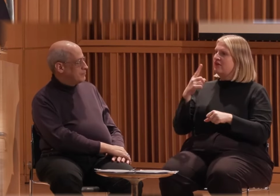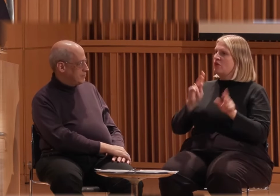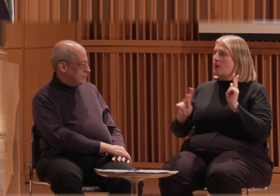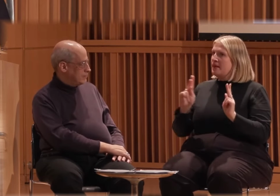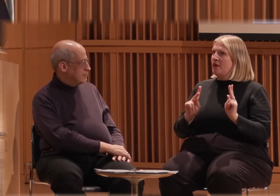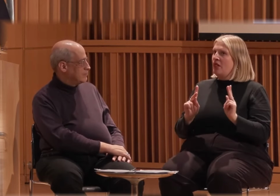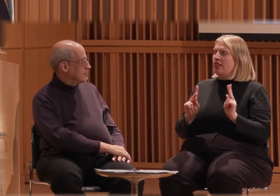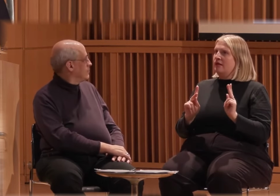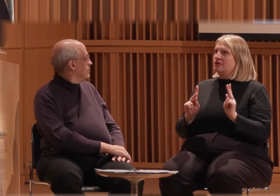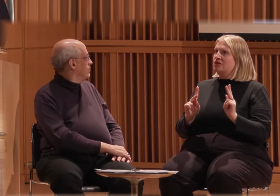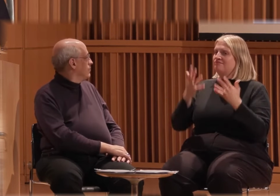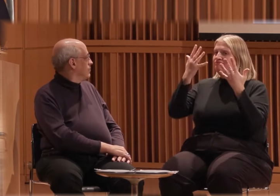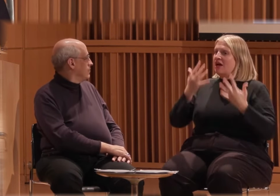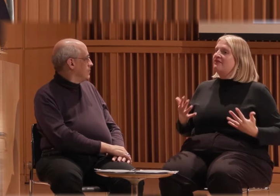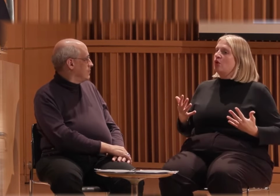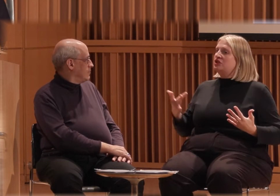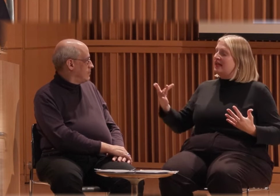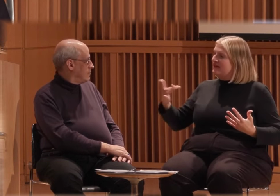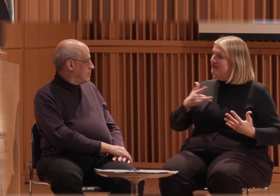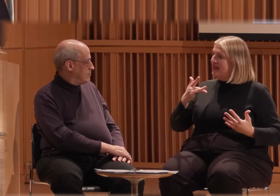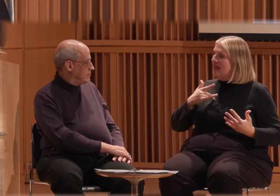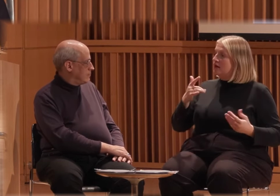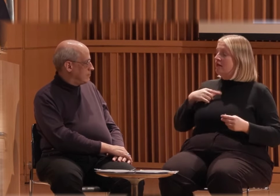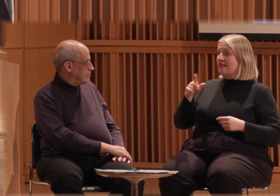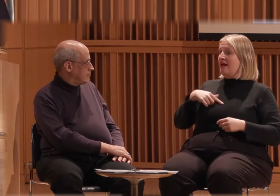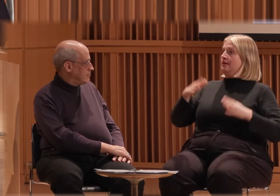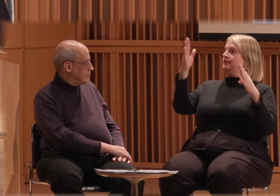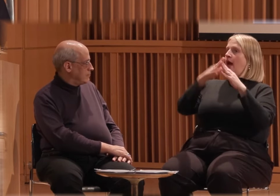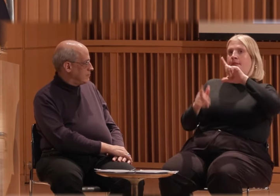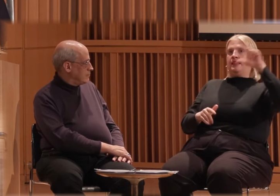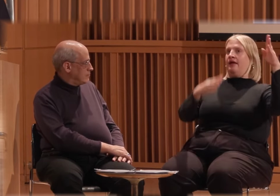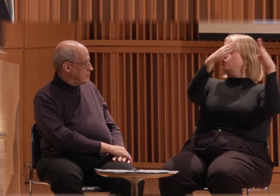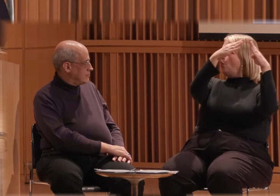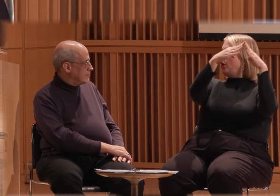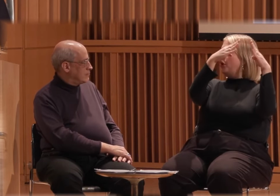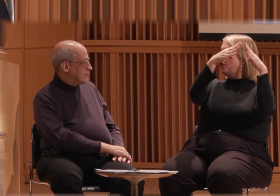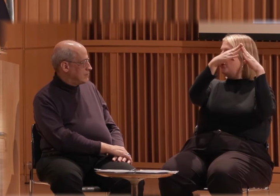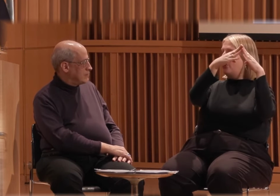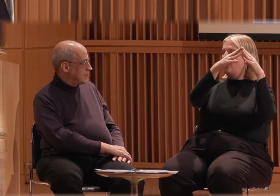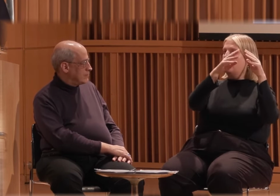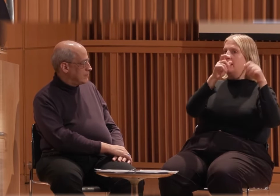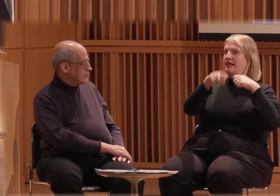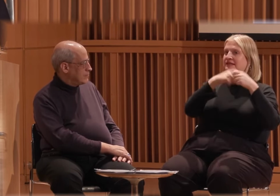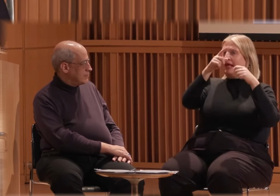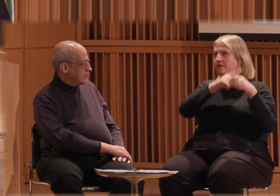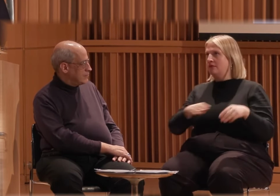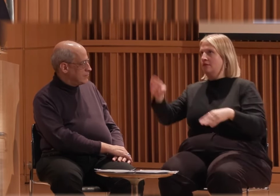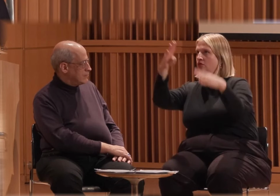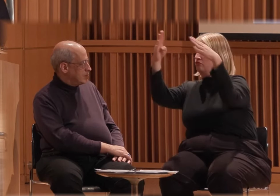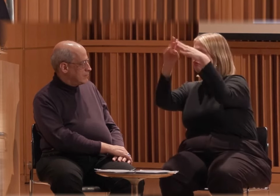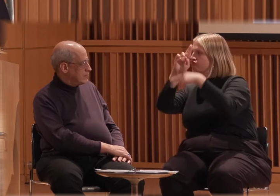to unfortunately be in the top left quadrant instead of the top right quadrant. So